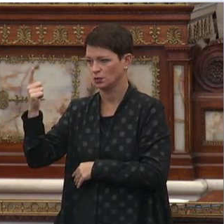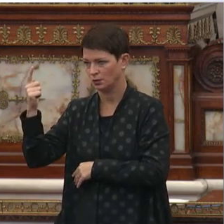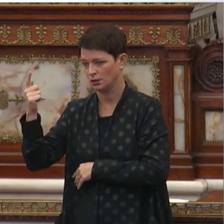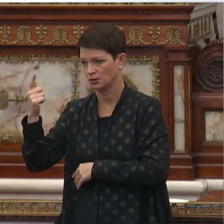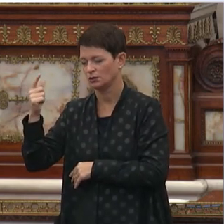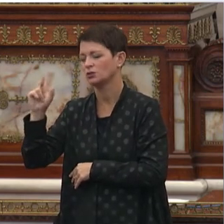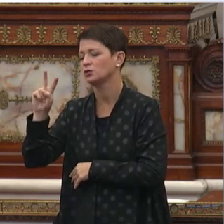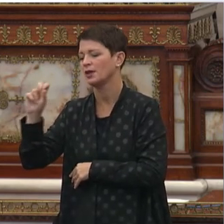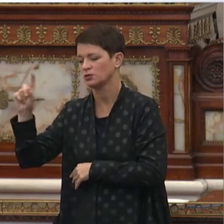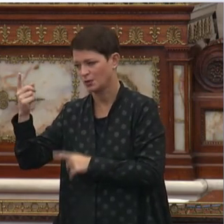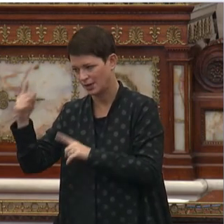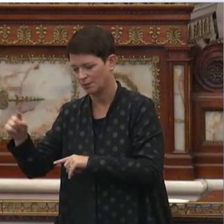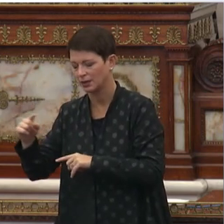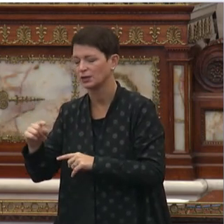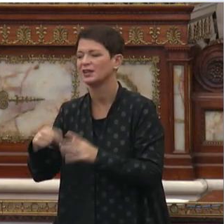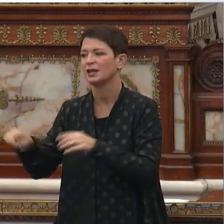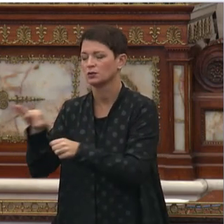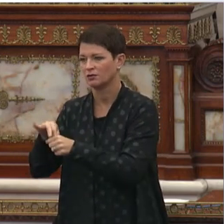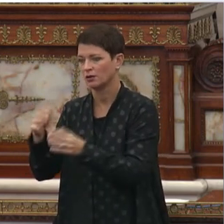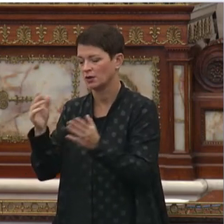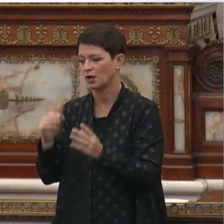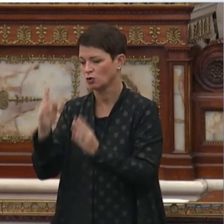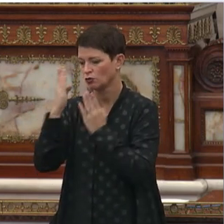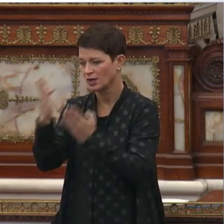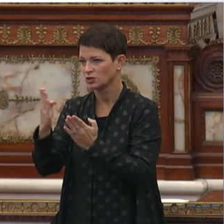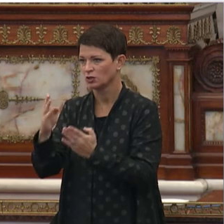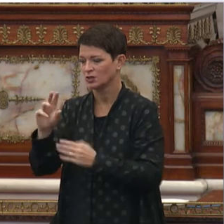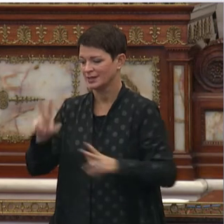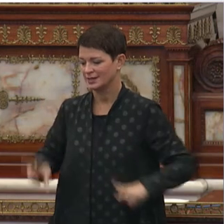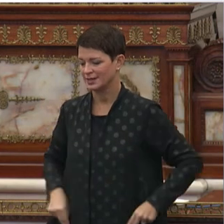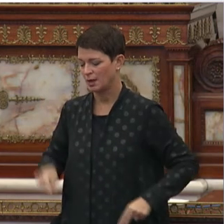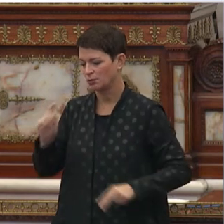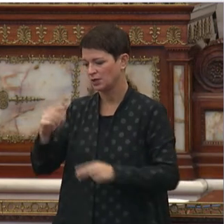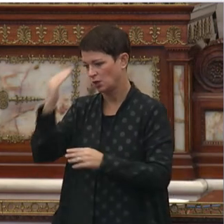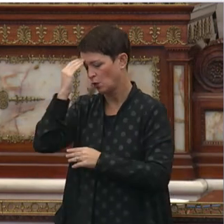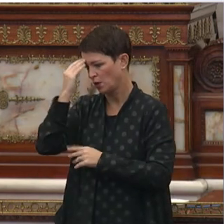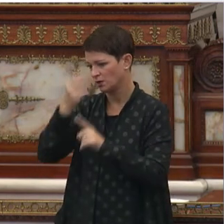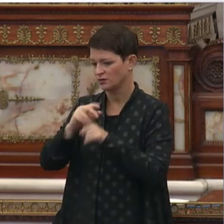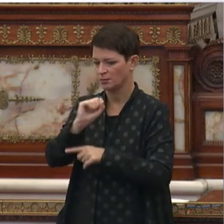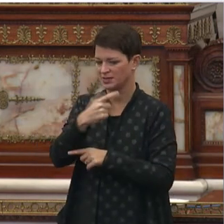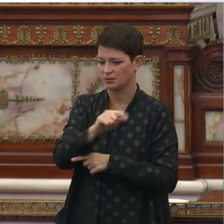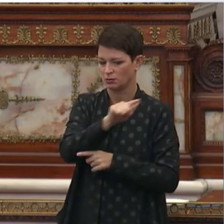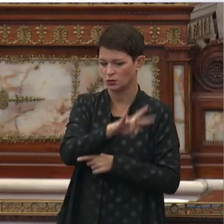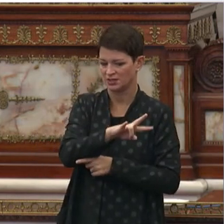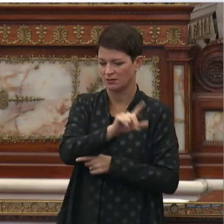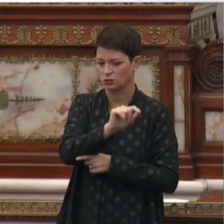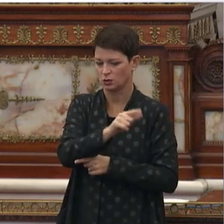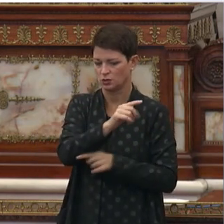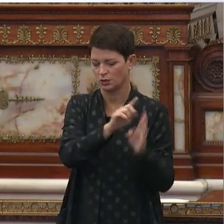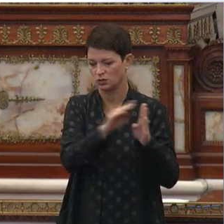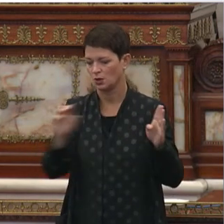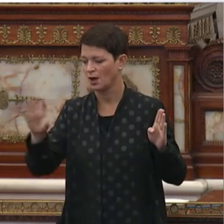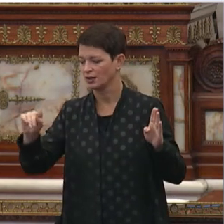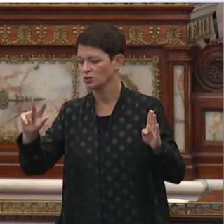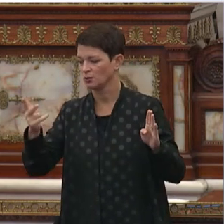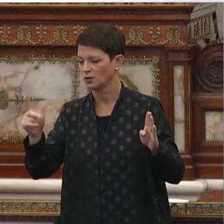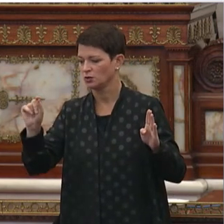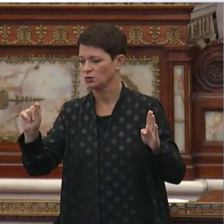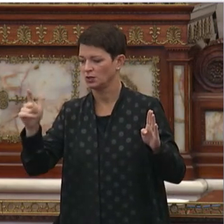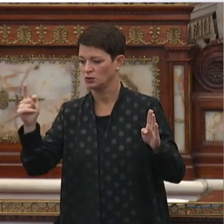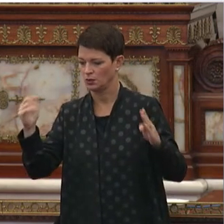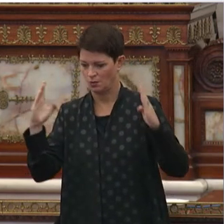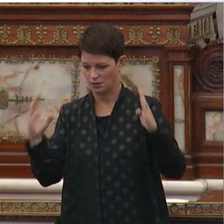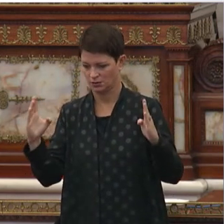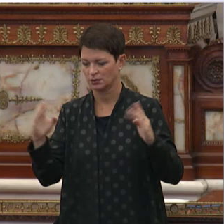September 11, 2001. Next week's calendar. And a resolution observing Diaper Need Awareness Week from September 27th, 2021 to October 3rd,